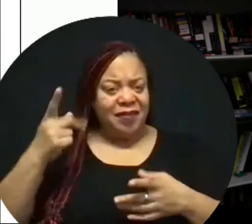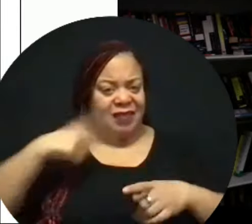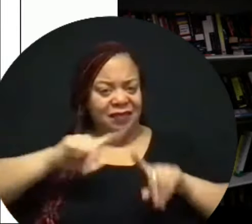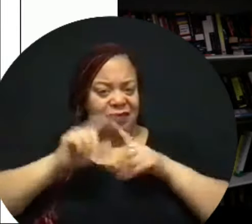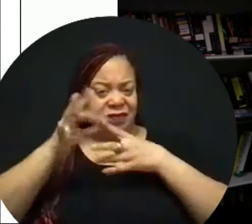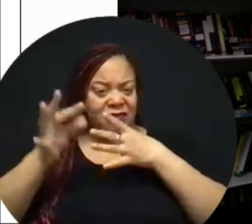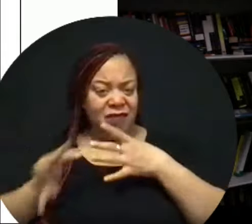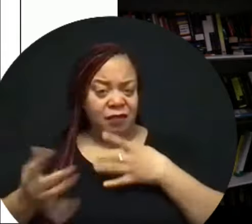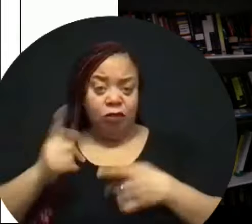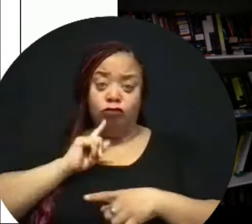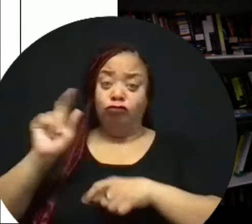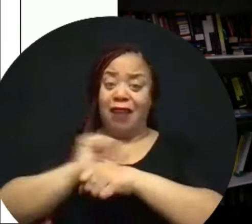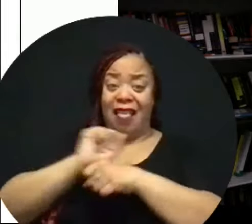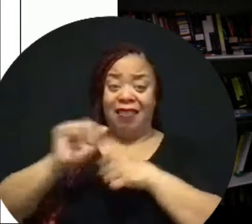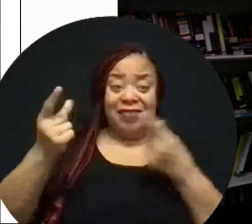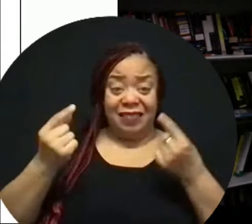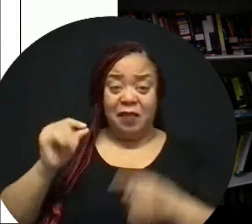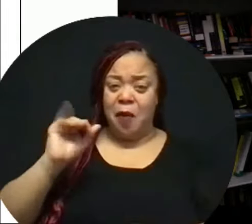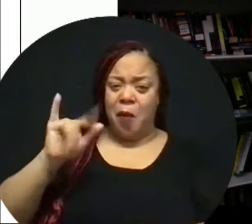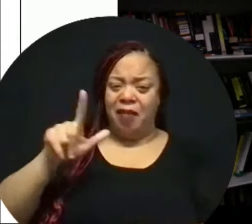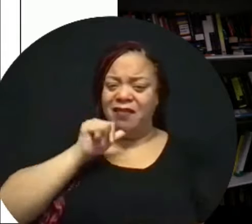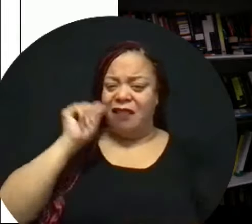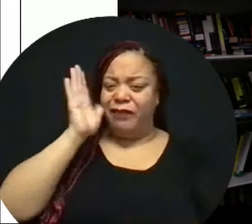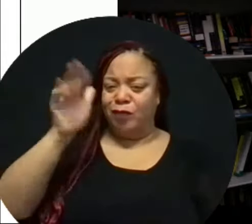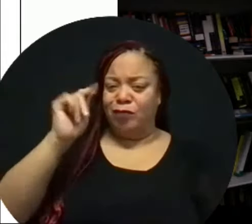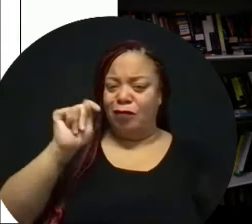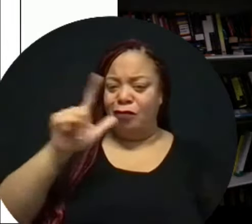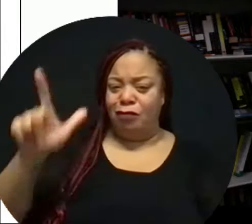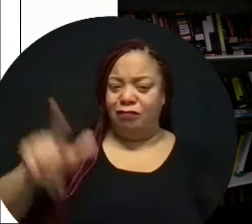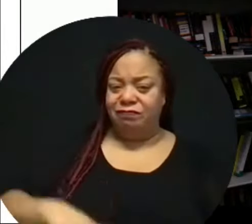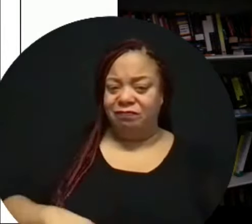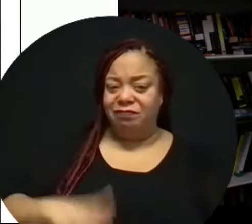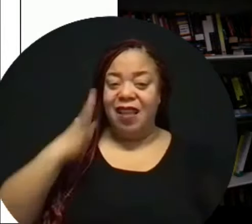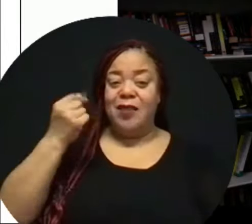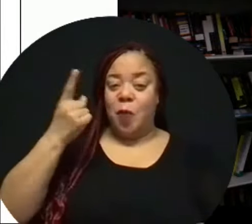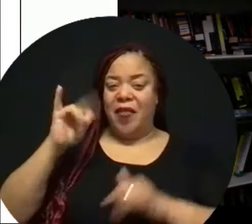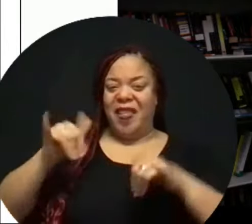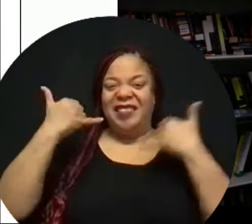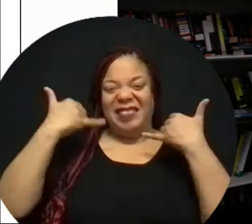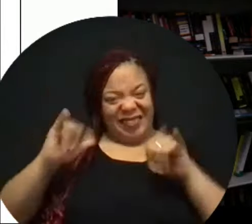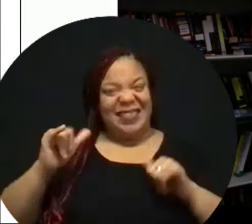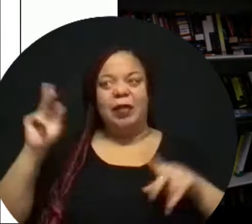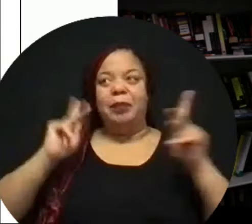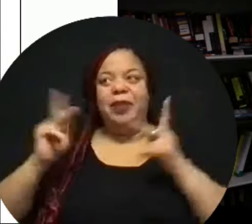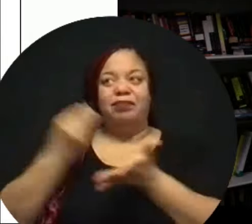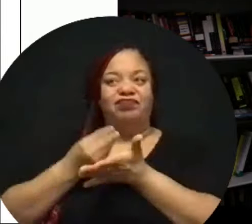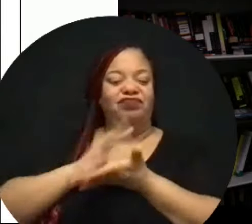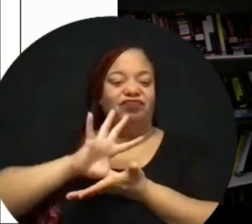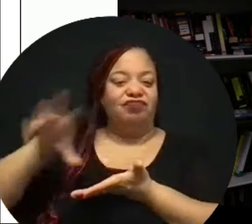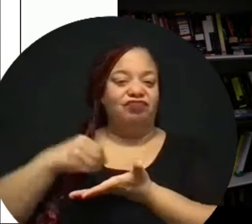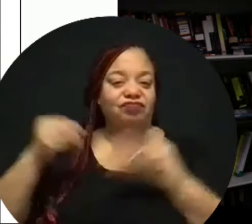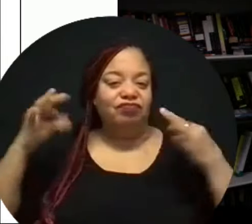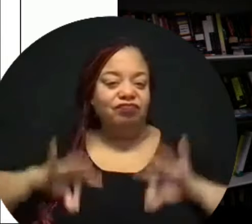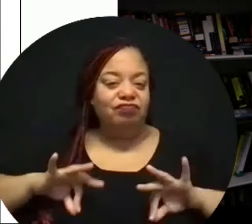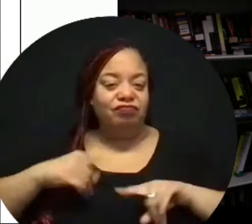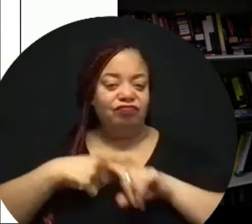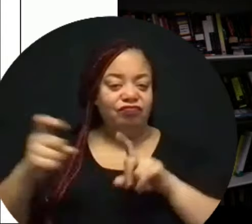being banked on. So I think part of it is direct action, and part of it is the kind